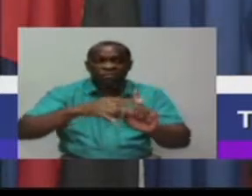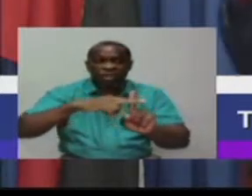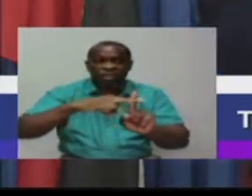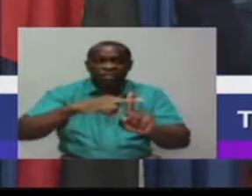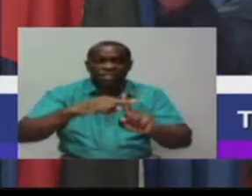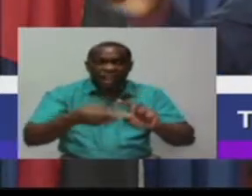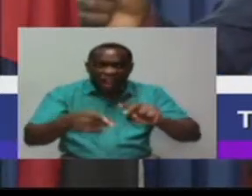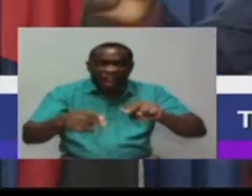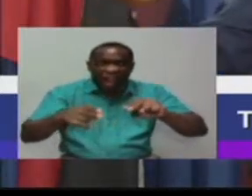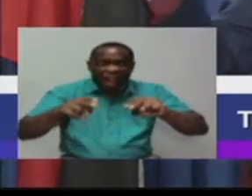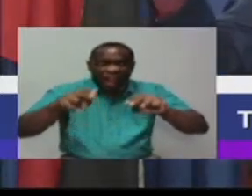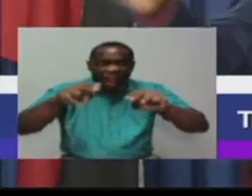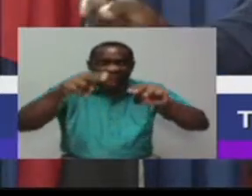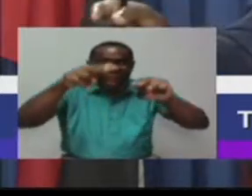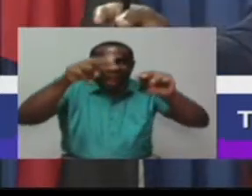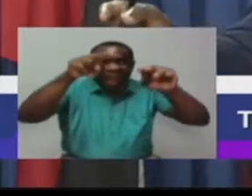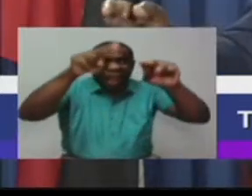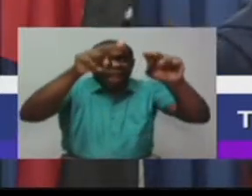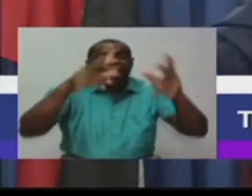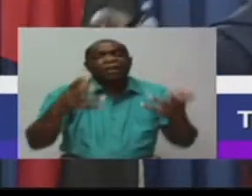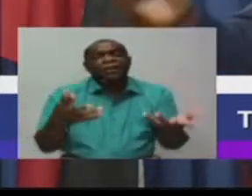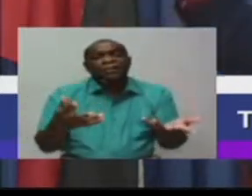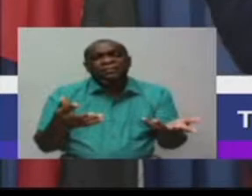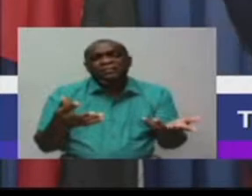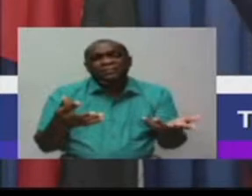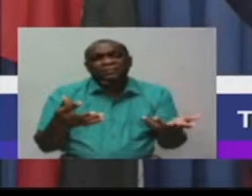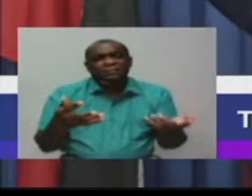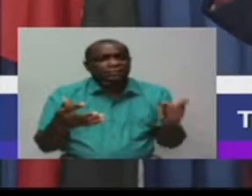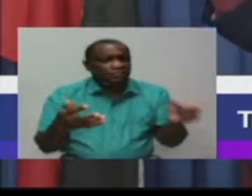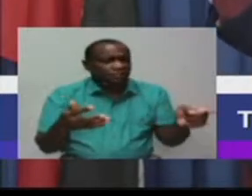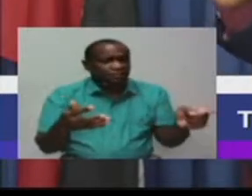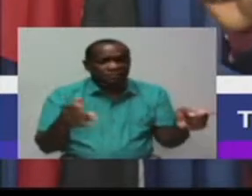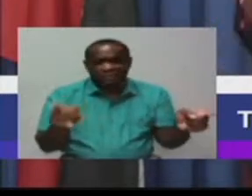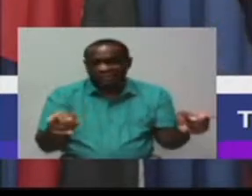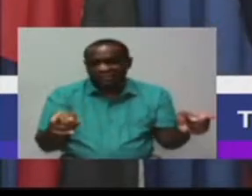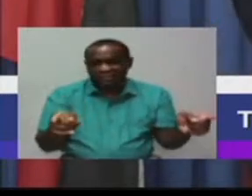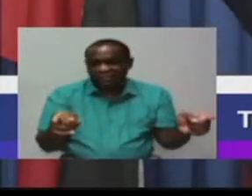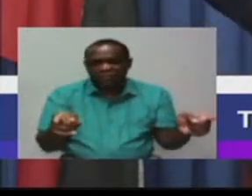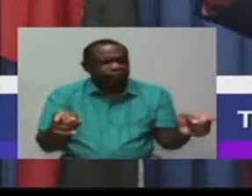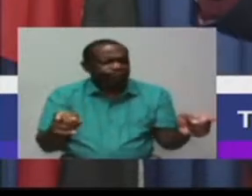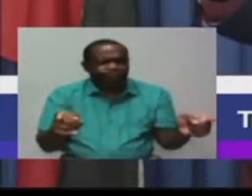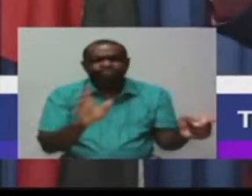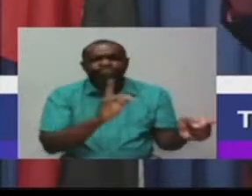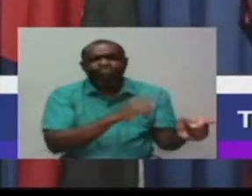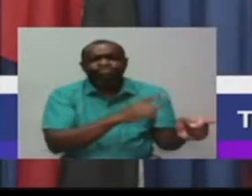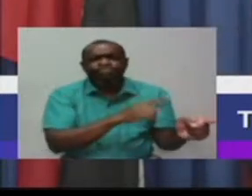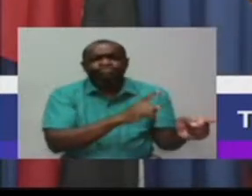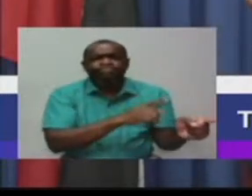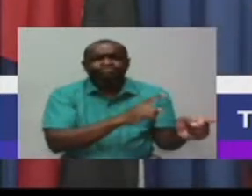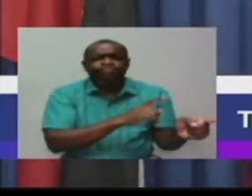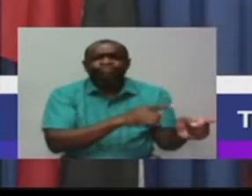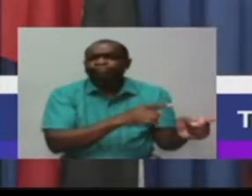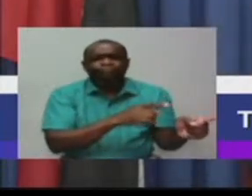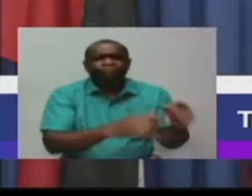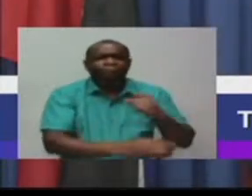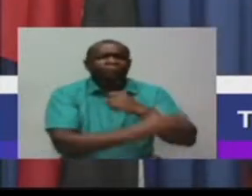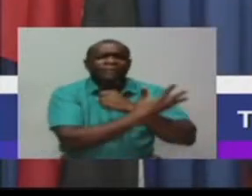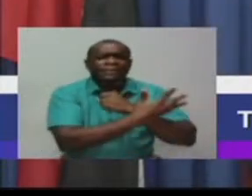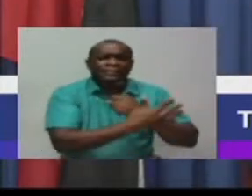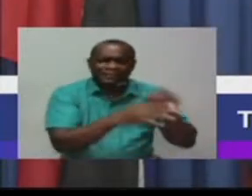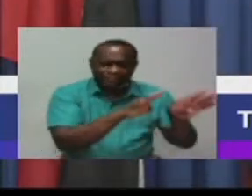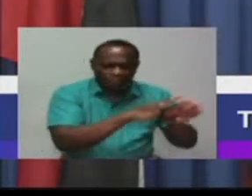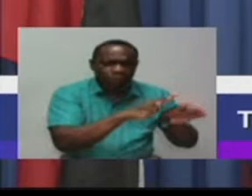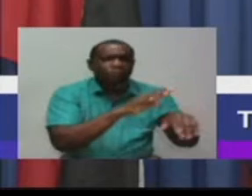because Dr. Richards' report showed that our hospitals are not where they were at a time of great